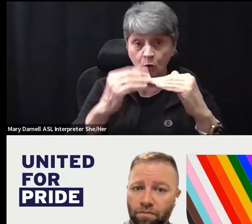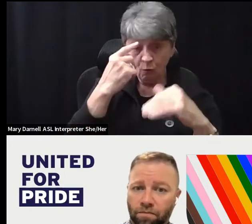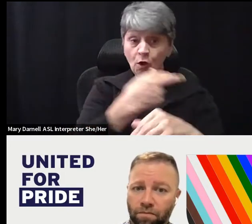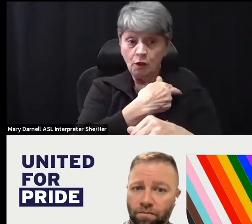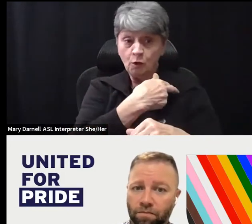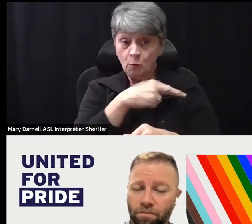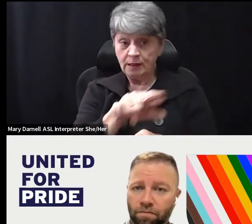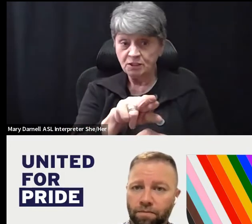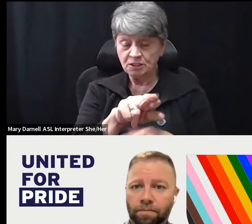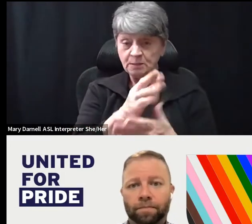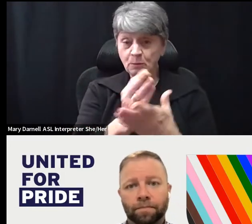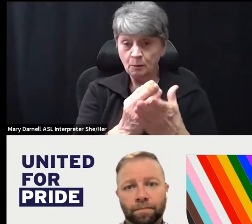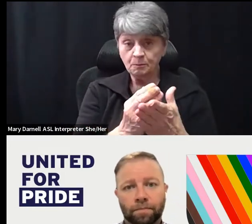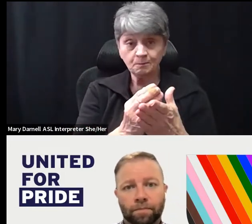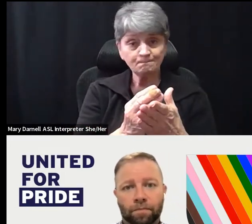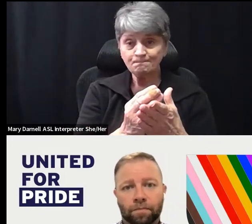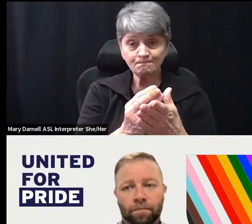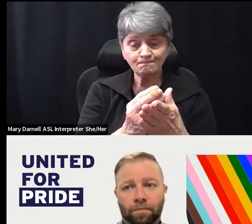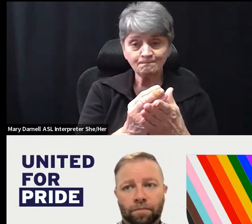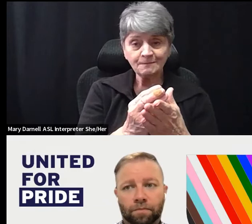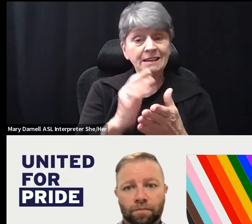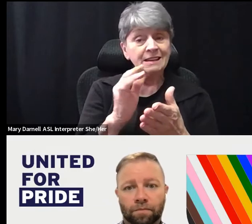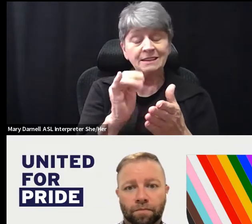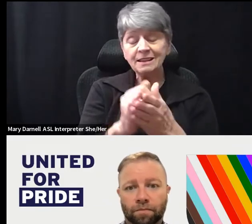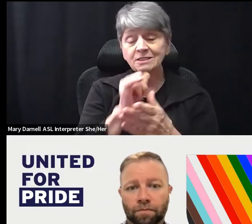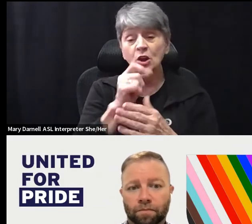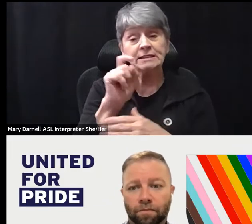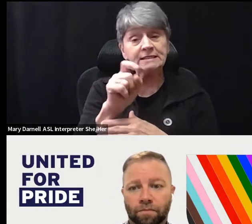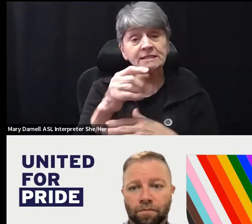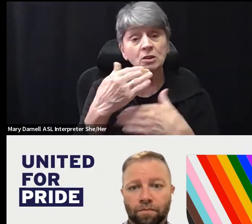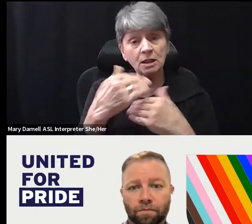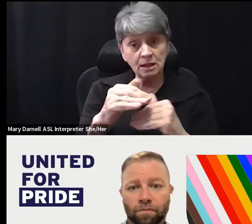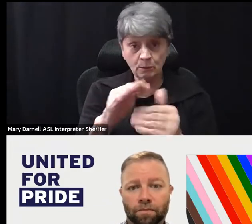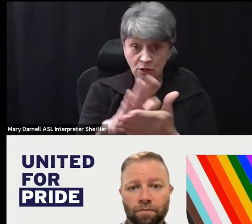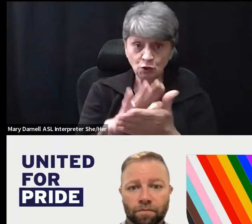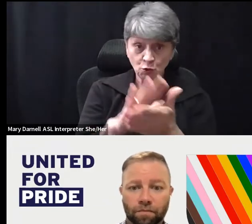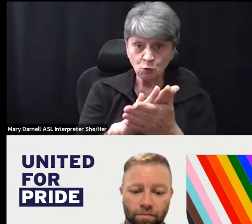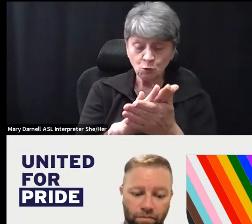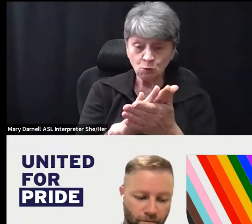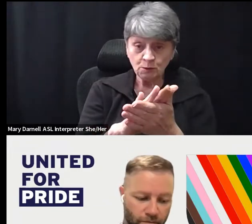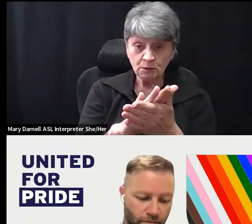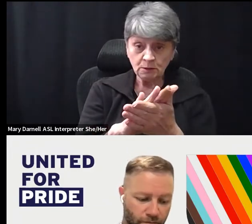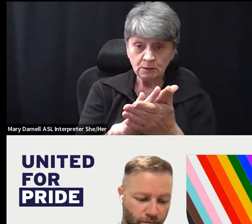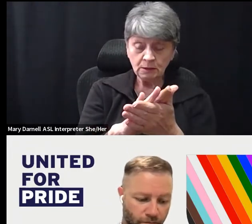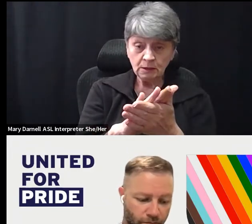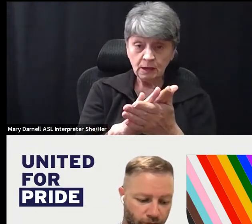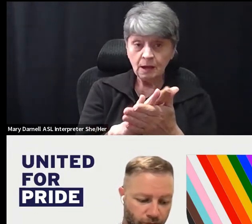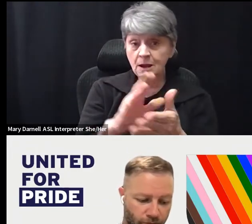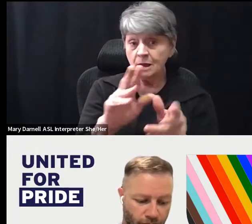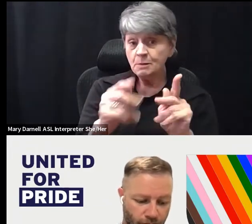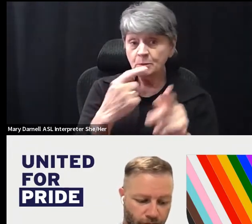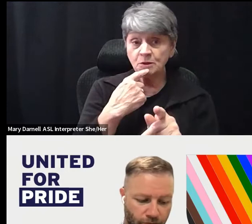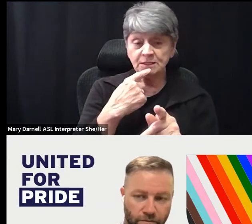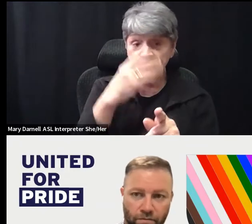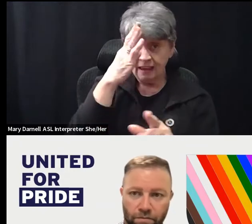reasoning is not necessarily limited to schools, right? So you can imagine people arguing that, for example, faith-based